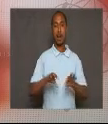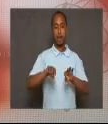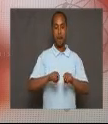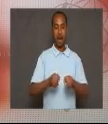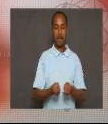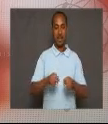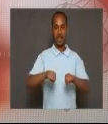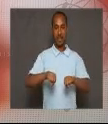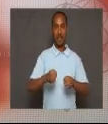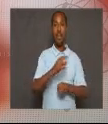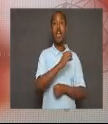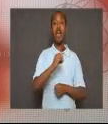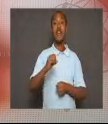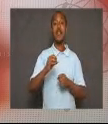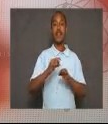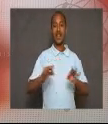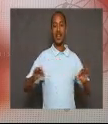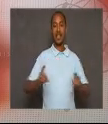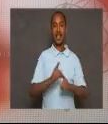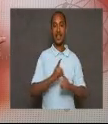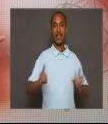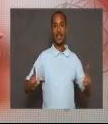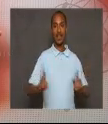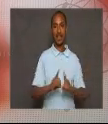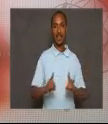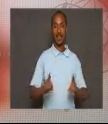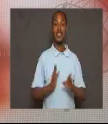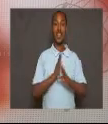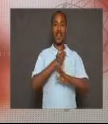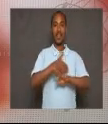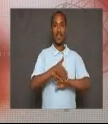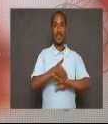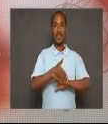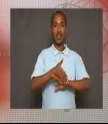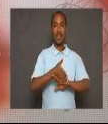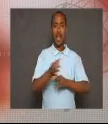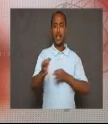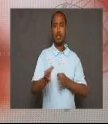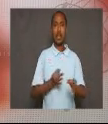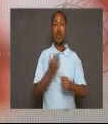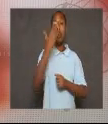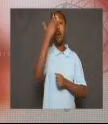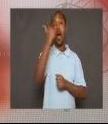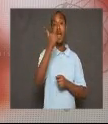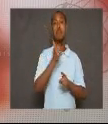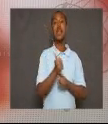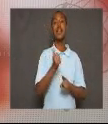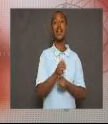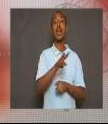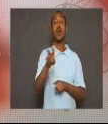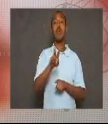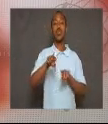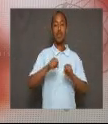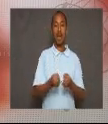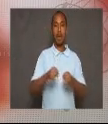malleability and ductility. Then, explain why metals are both